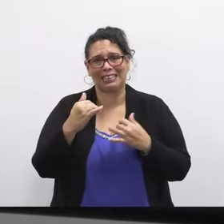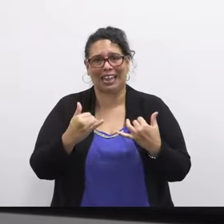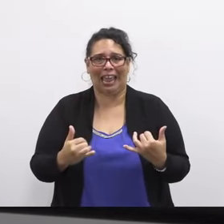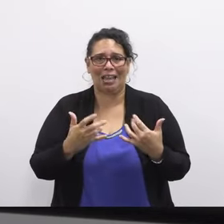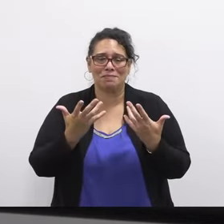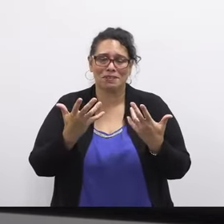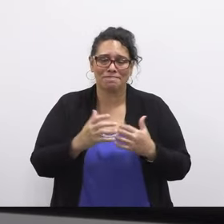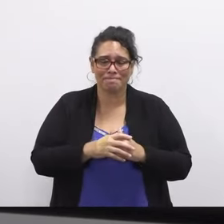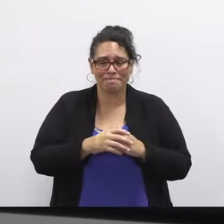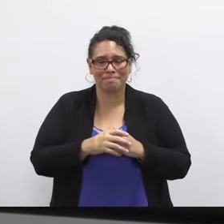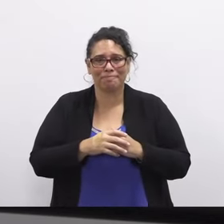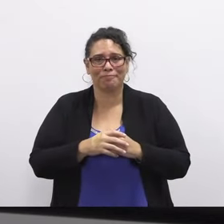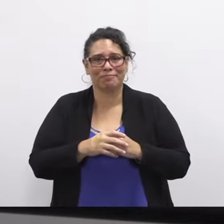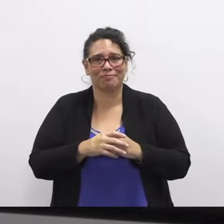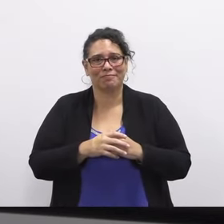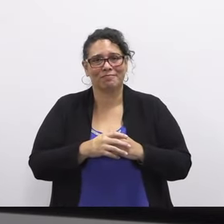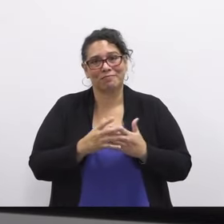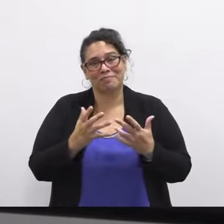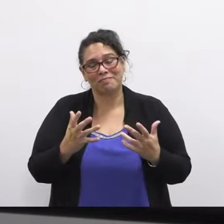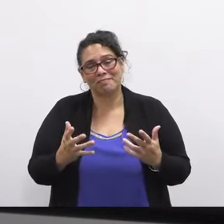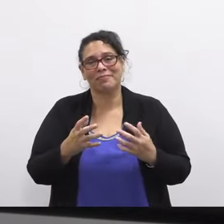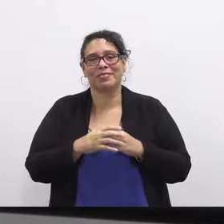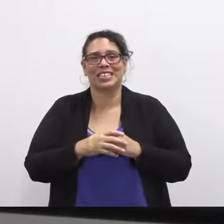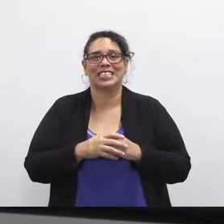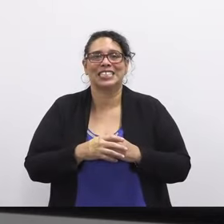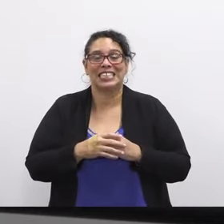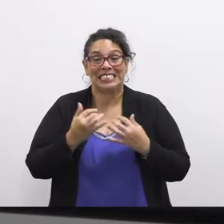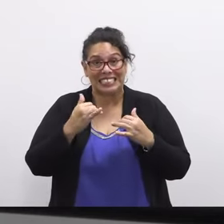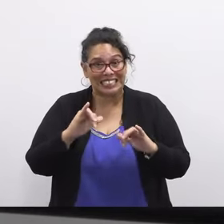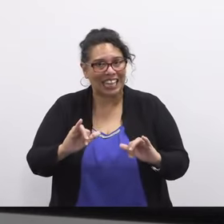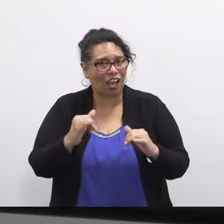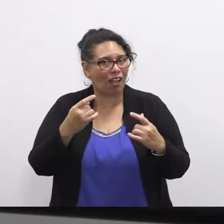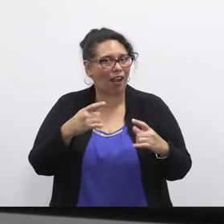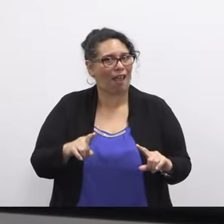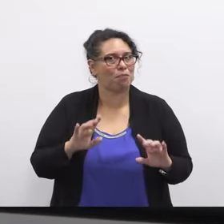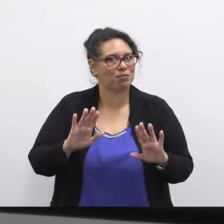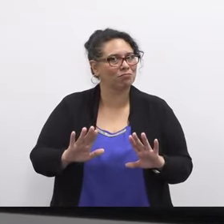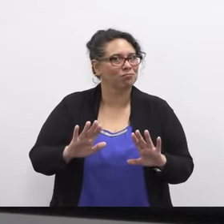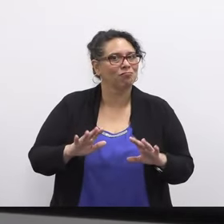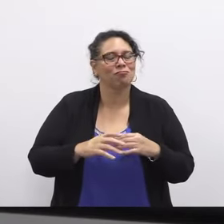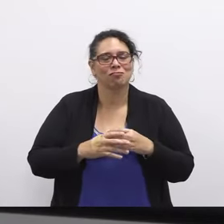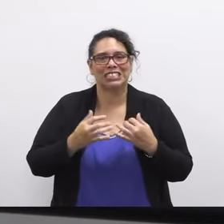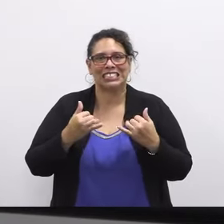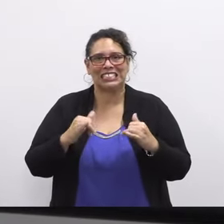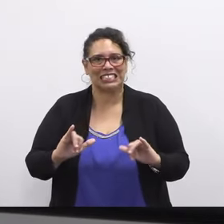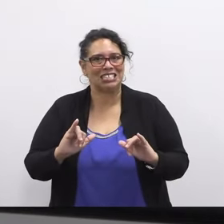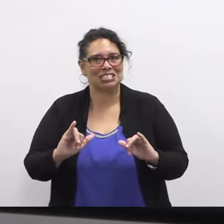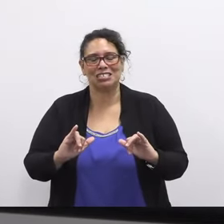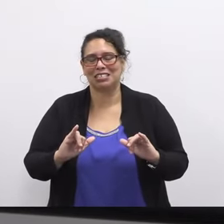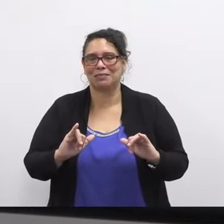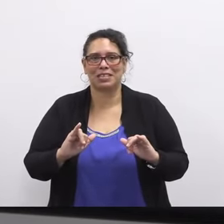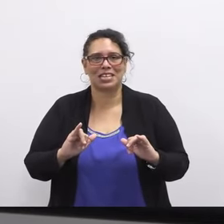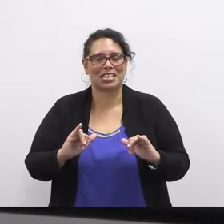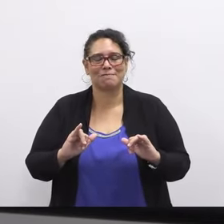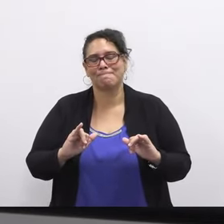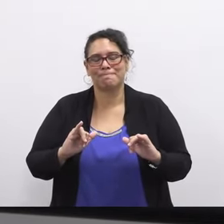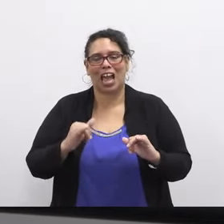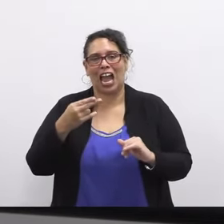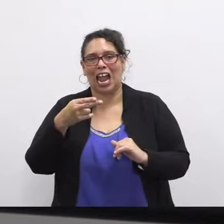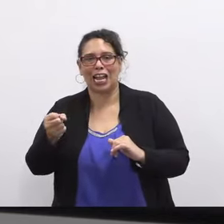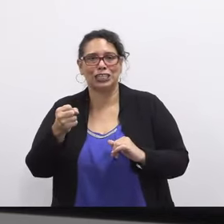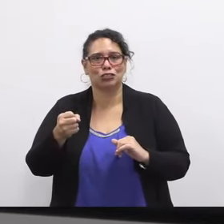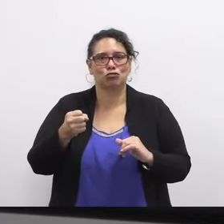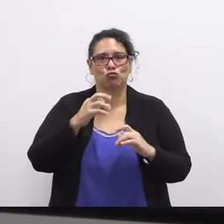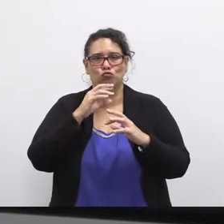is, from what I was told, is still going to happen. It's still going to be a good time for our high school bands to participate and for us to celebrate some